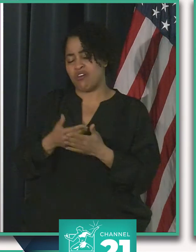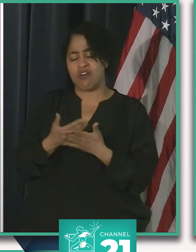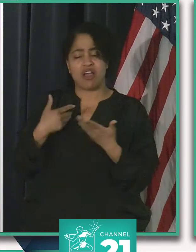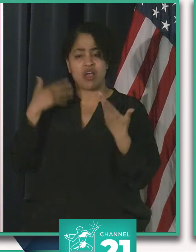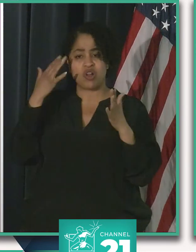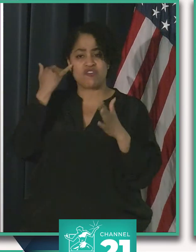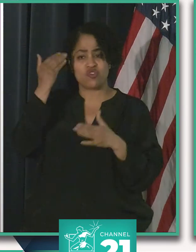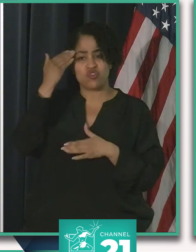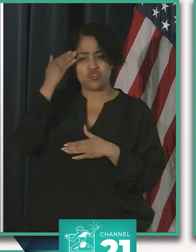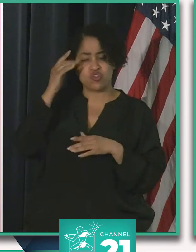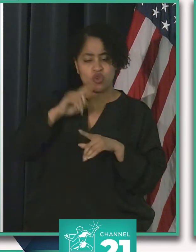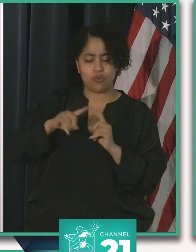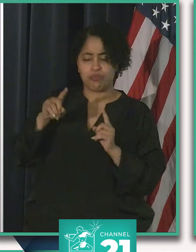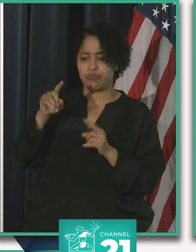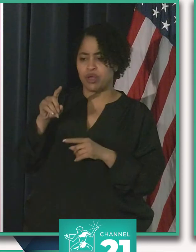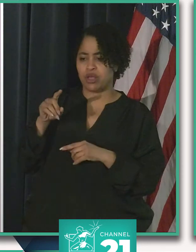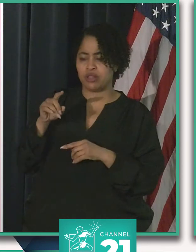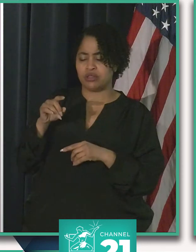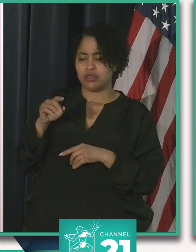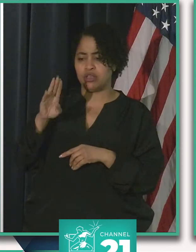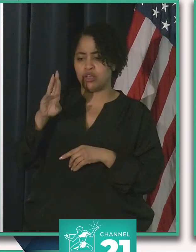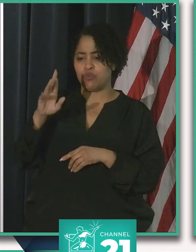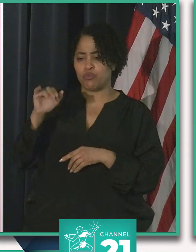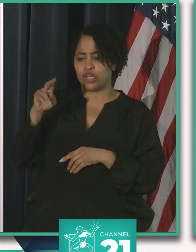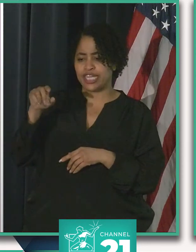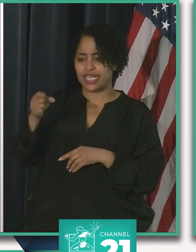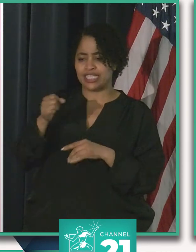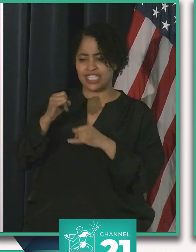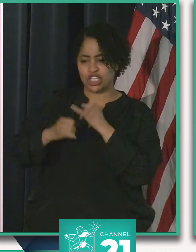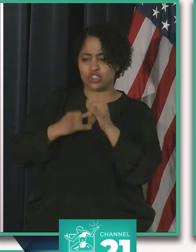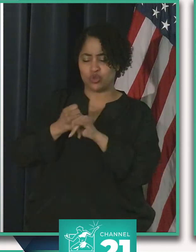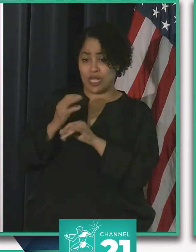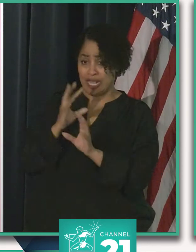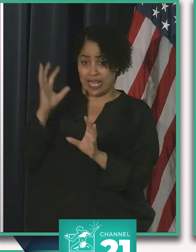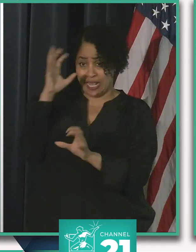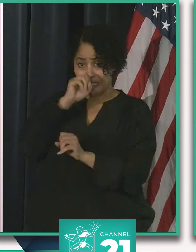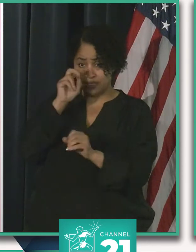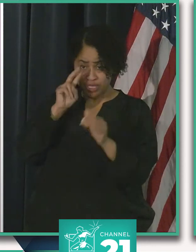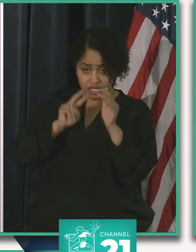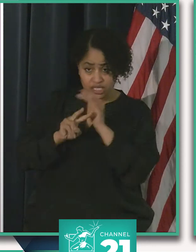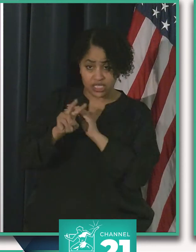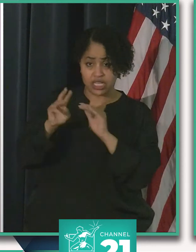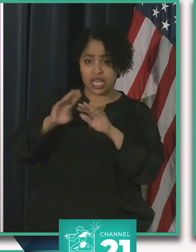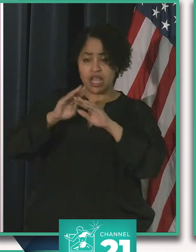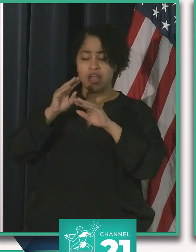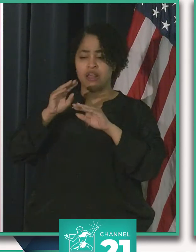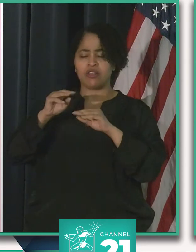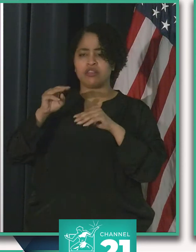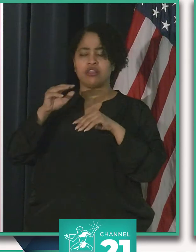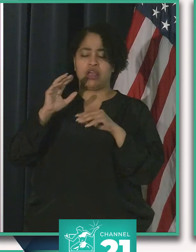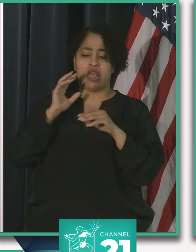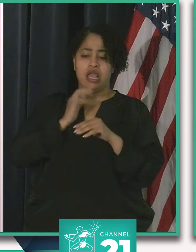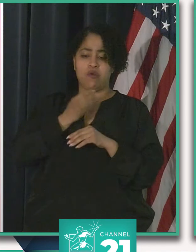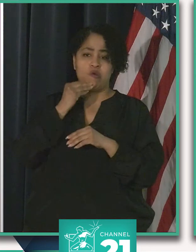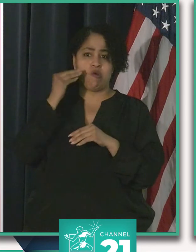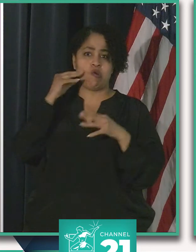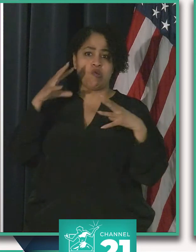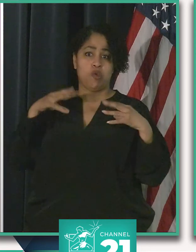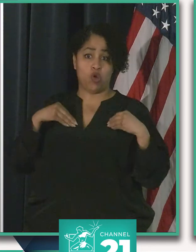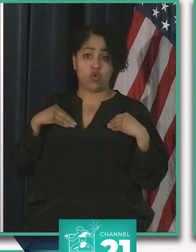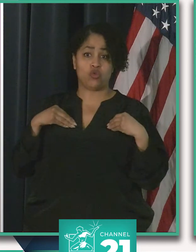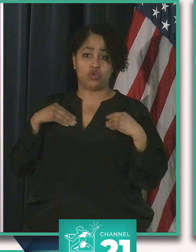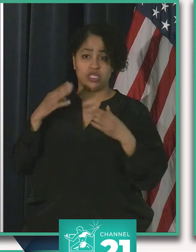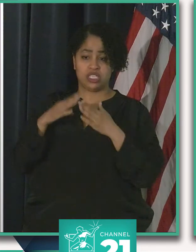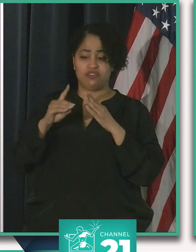knew, but the Brookings Institute estimated that the market values of the homeowners of the city of Detroit, which I happen to be one